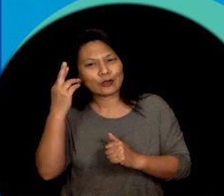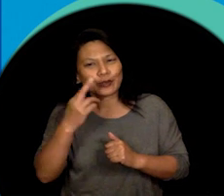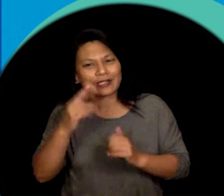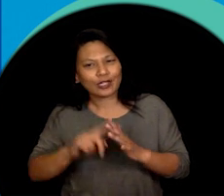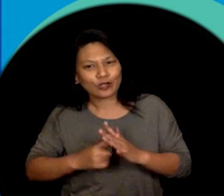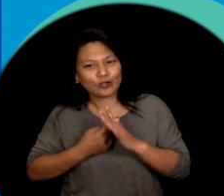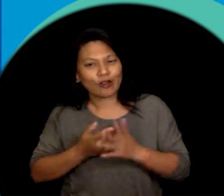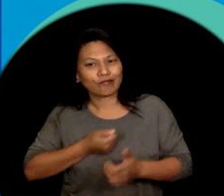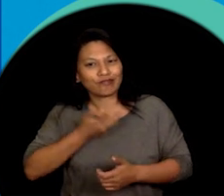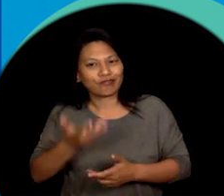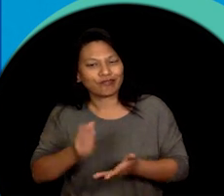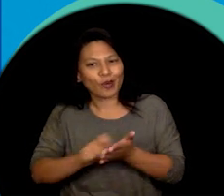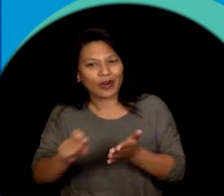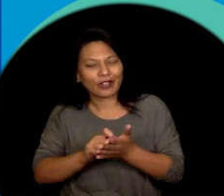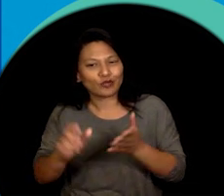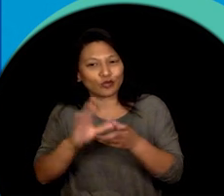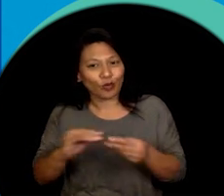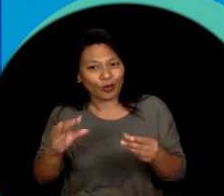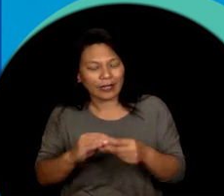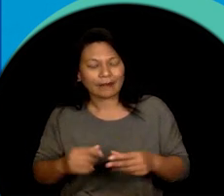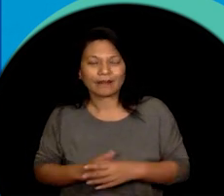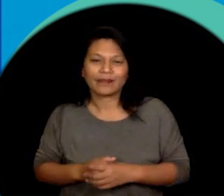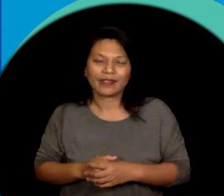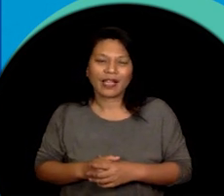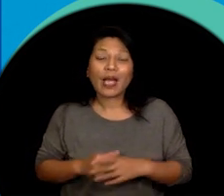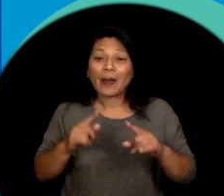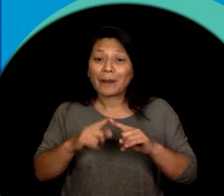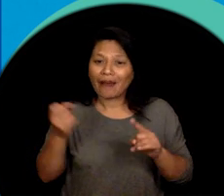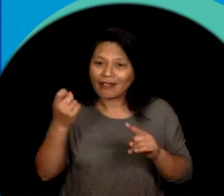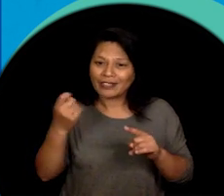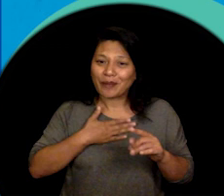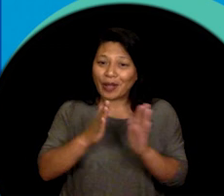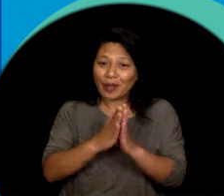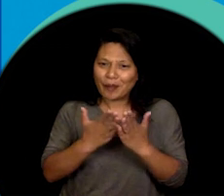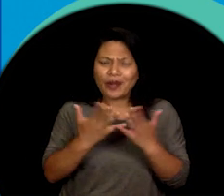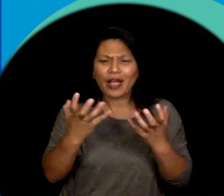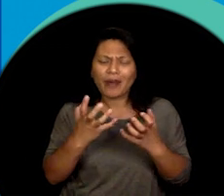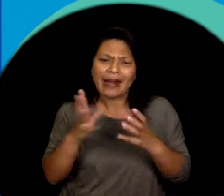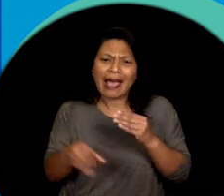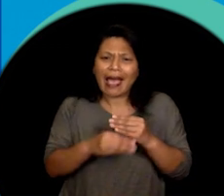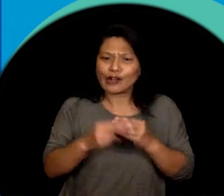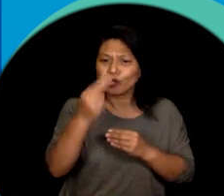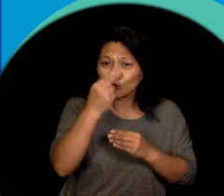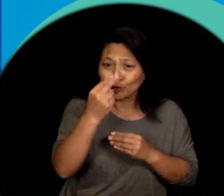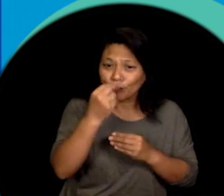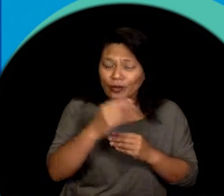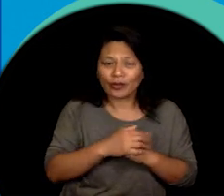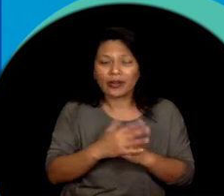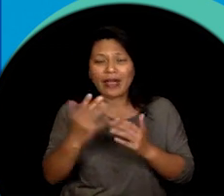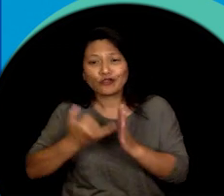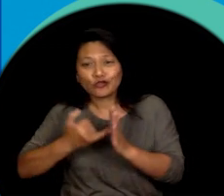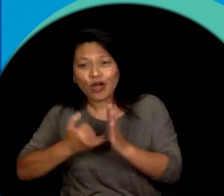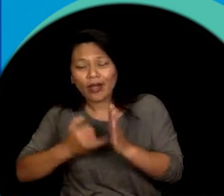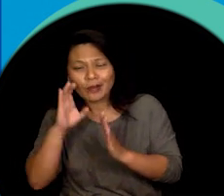with as an idea for the story. And I wanted to couch it in comic terms, humorous terms,